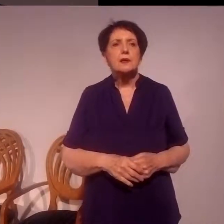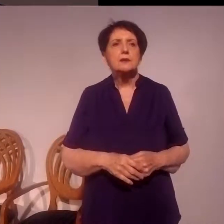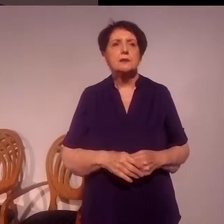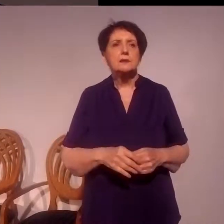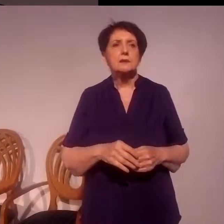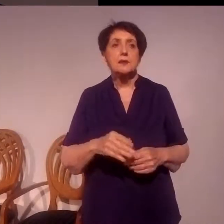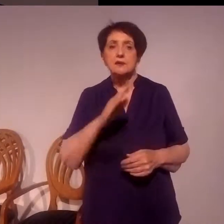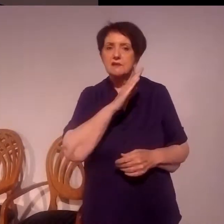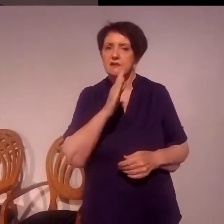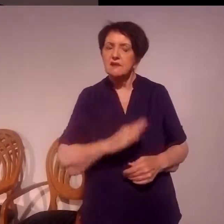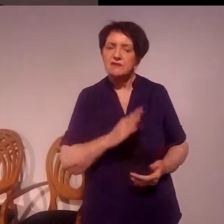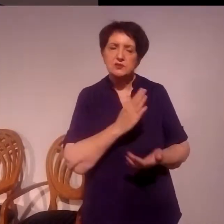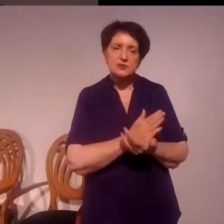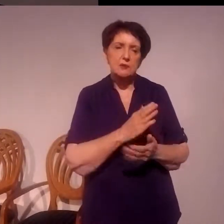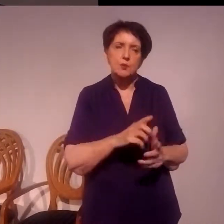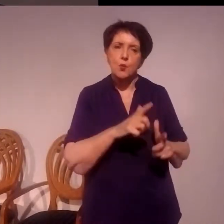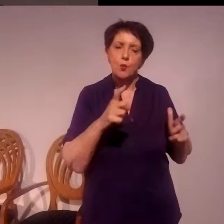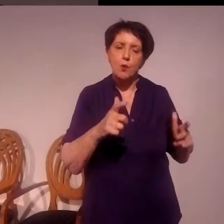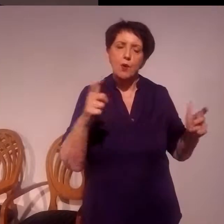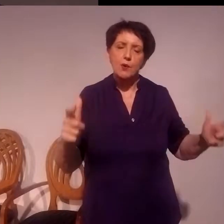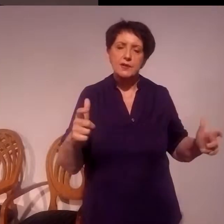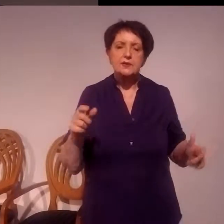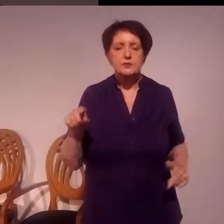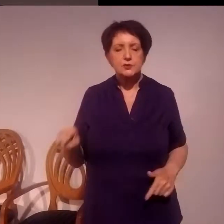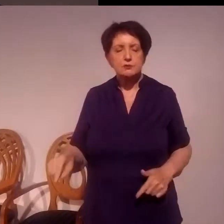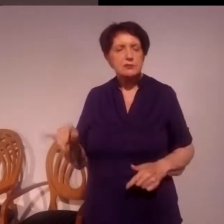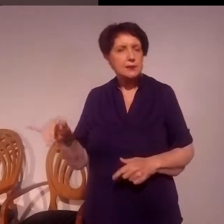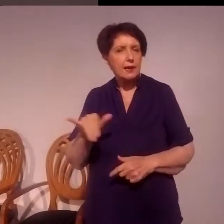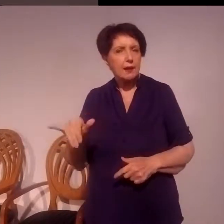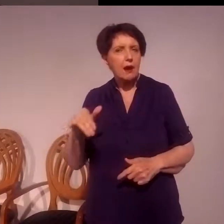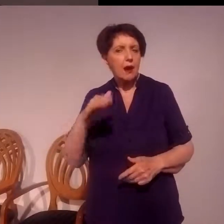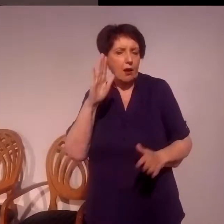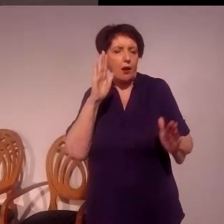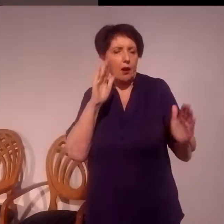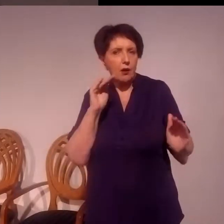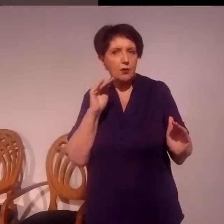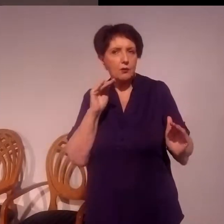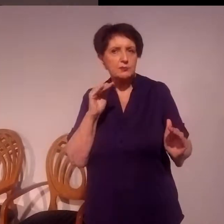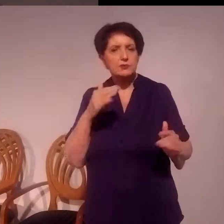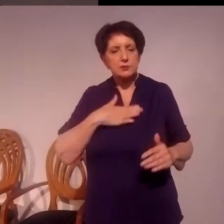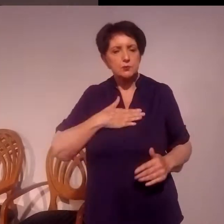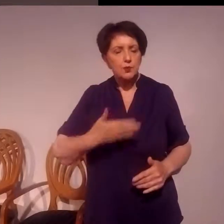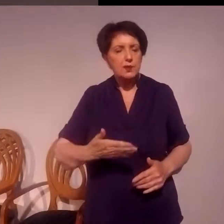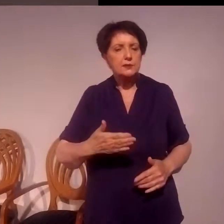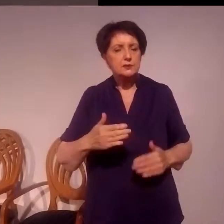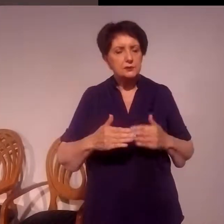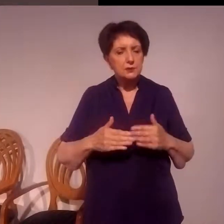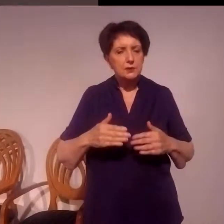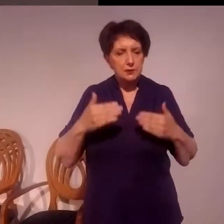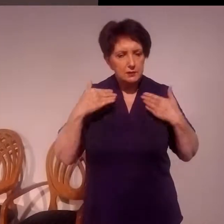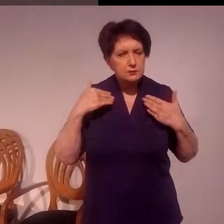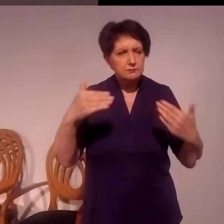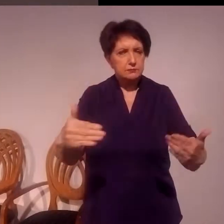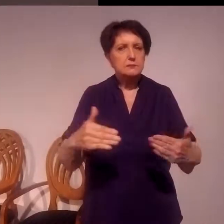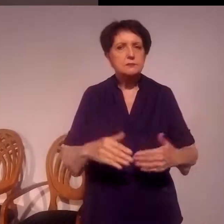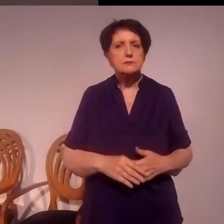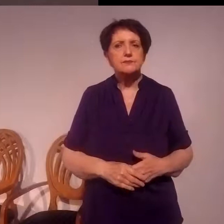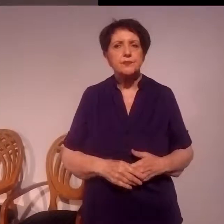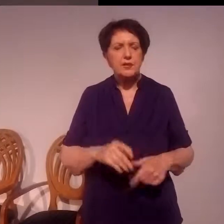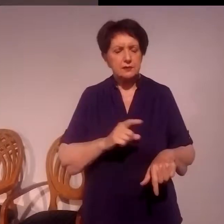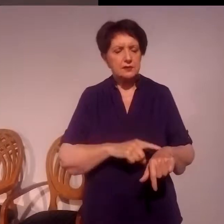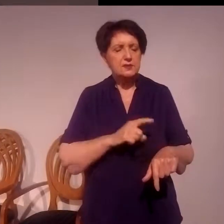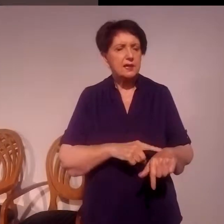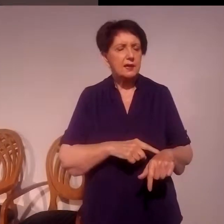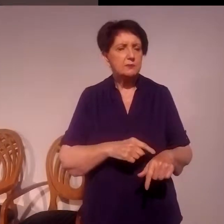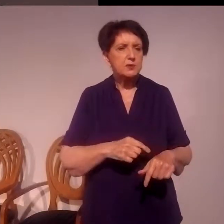growing. So she became this beacon of hope because she was willing to take that step. And in a time where it was